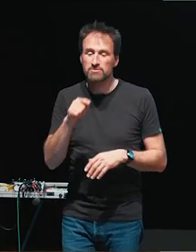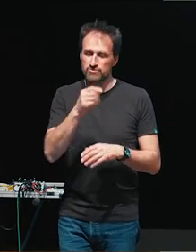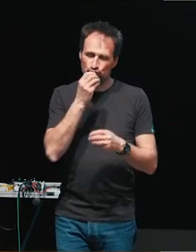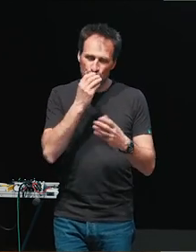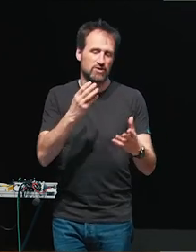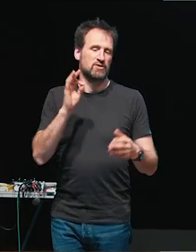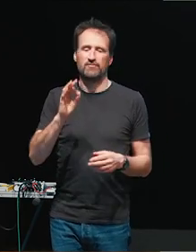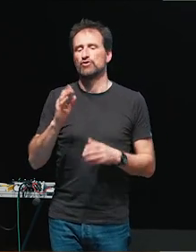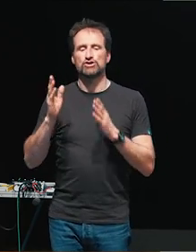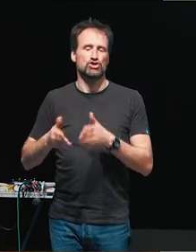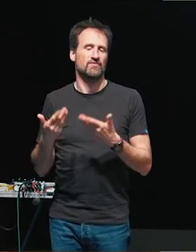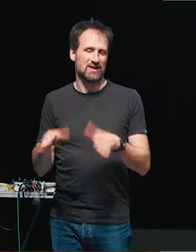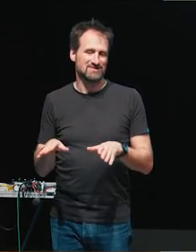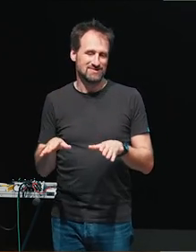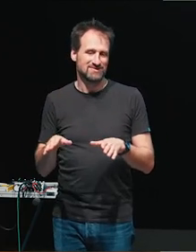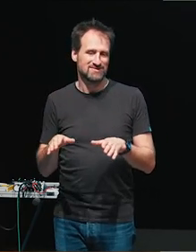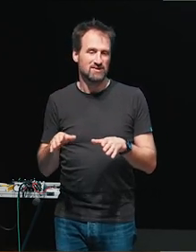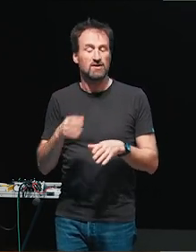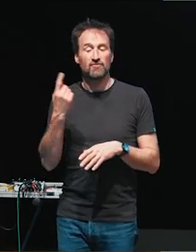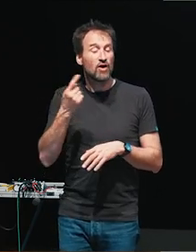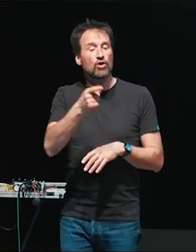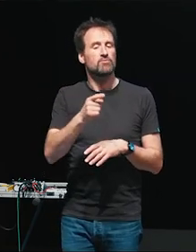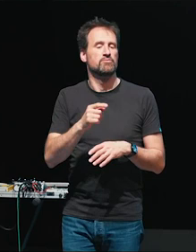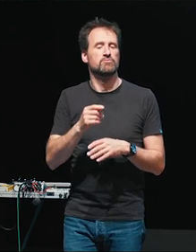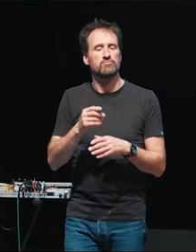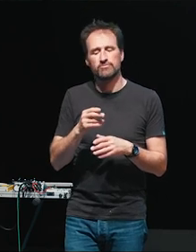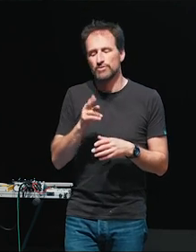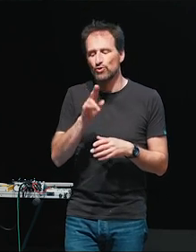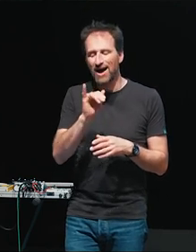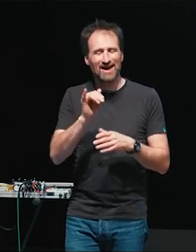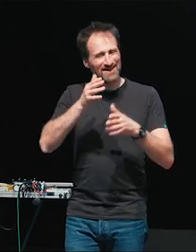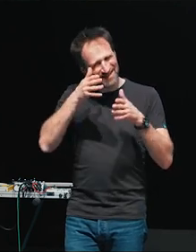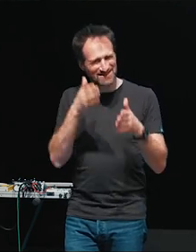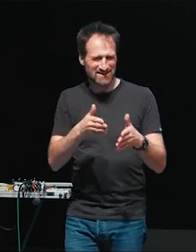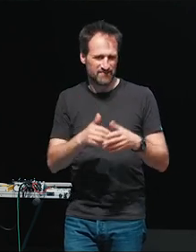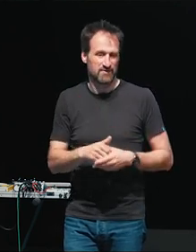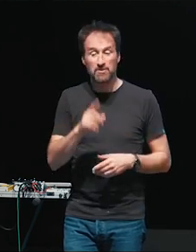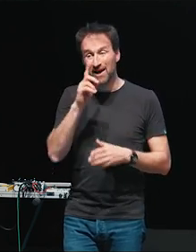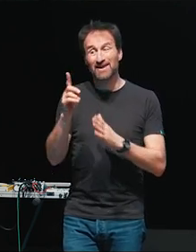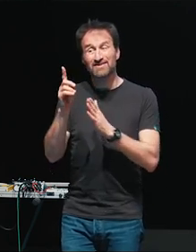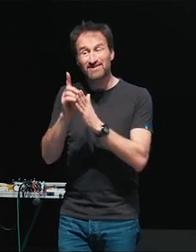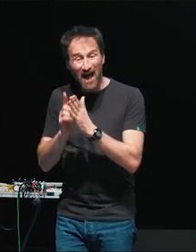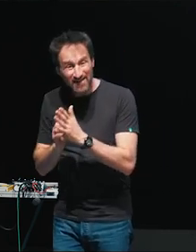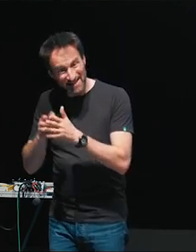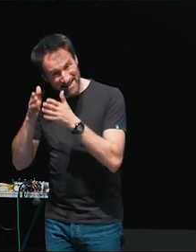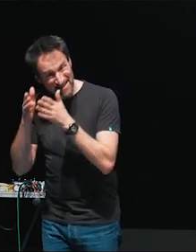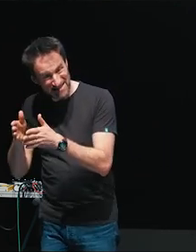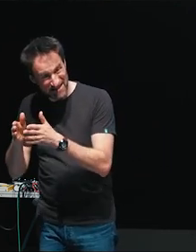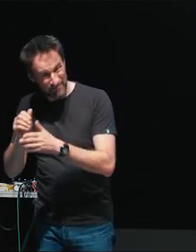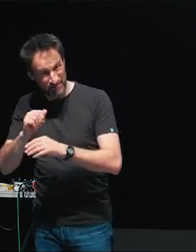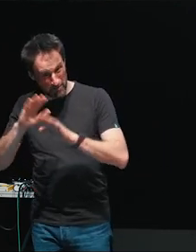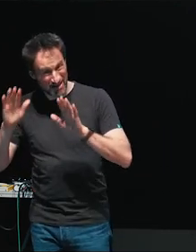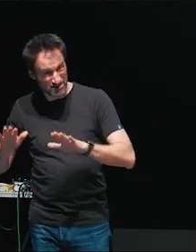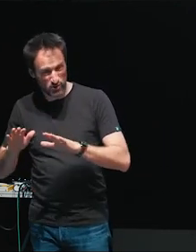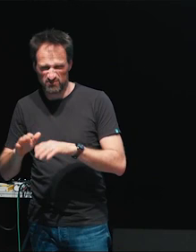applications because it's UI-intensive. But data-intensive applications do not, I would not recommend serverless. Maybe in a